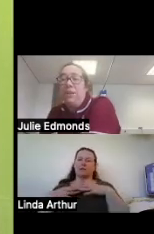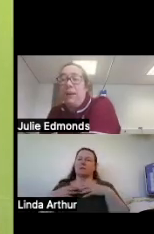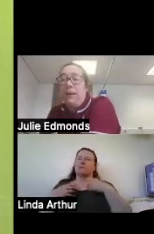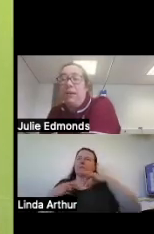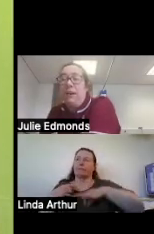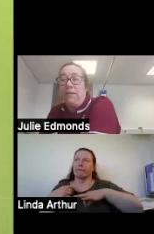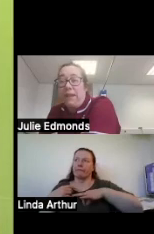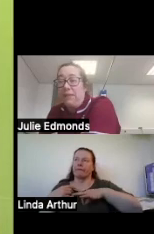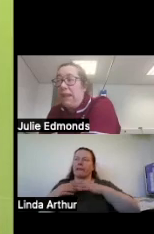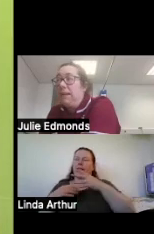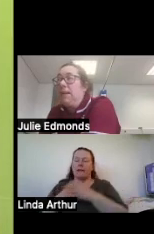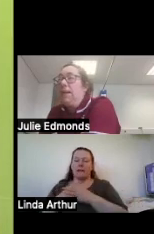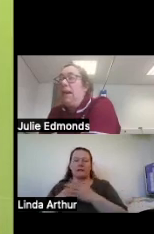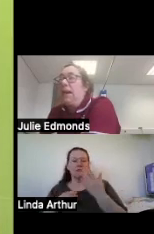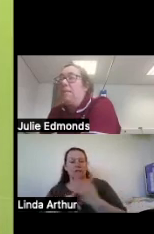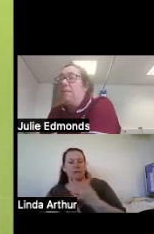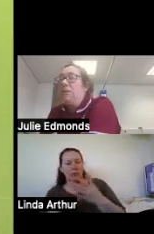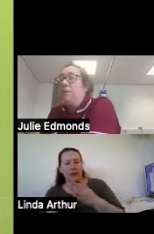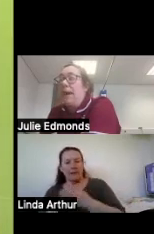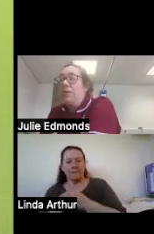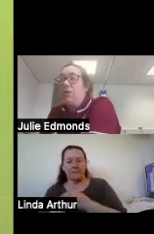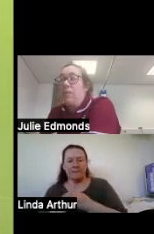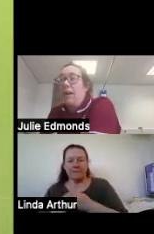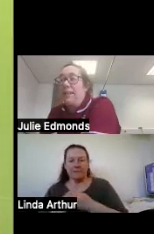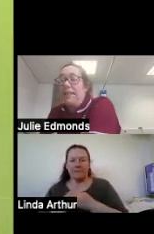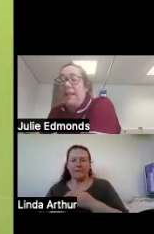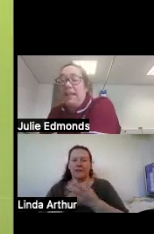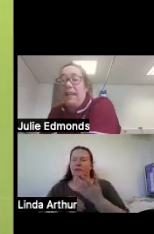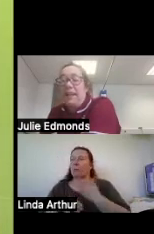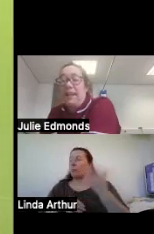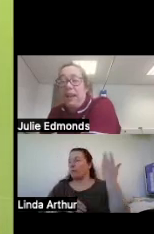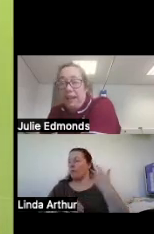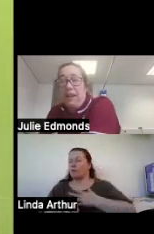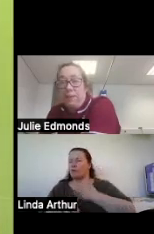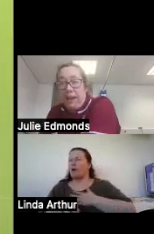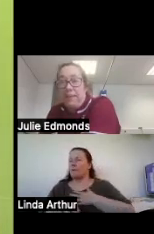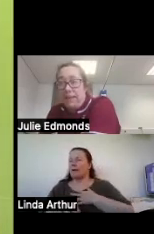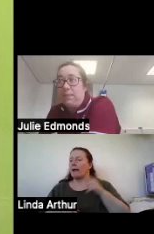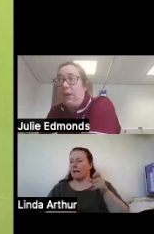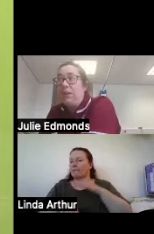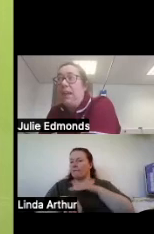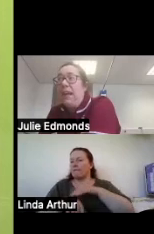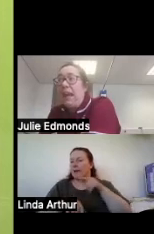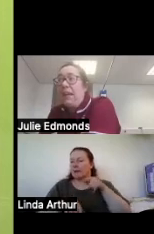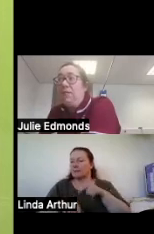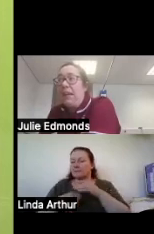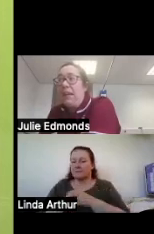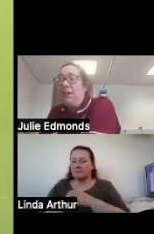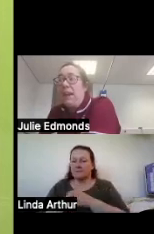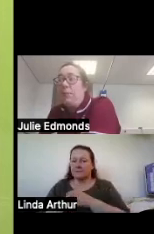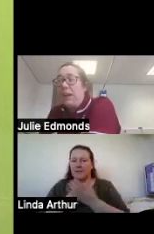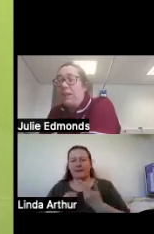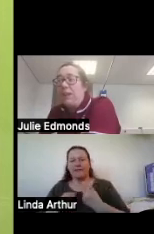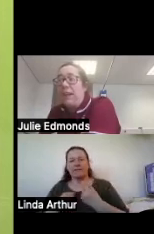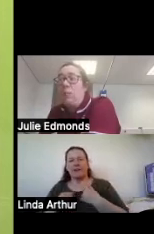and empty your bladder effectively. So past trauma, as I said, can affect this part. Any failure,